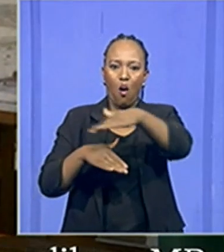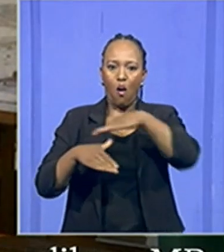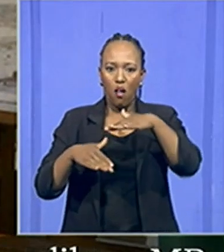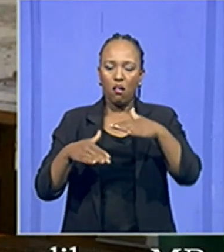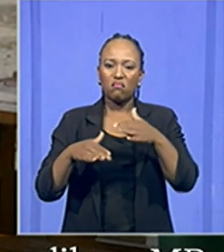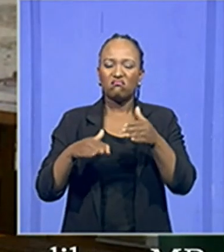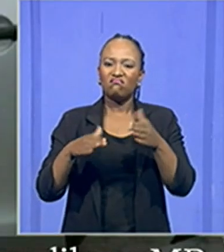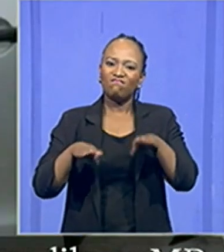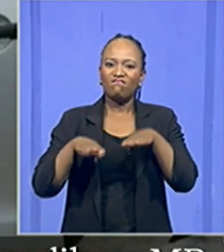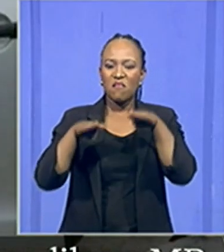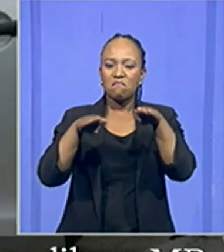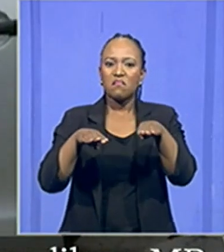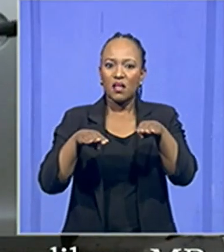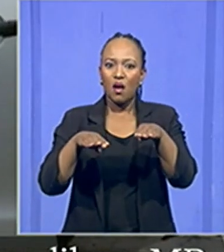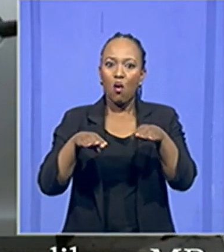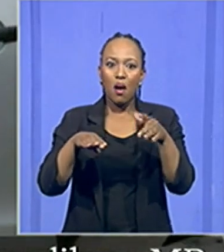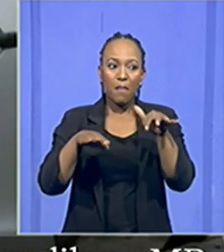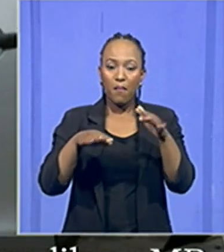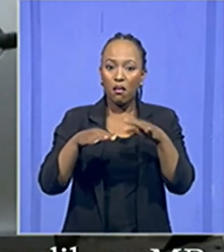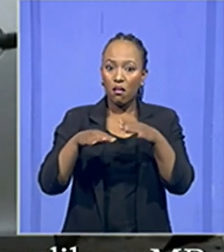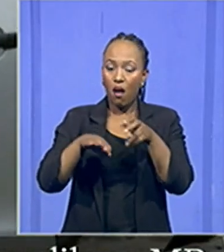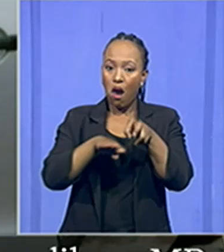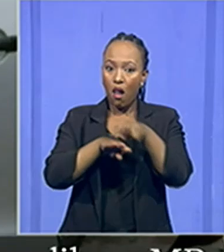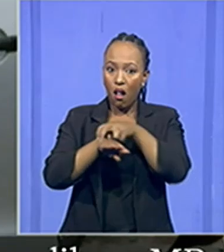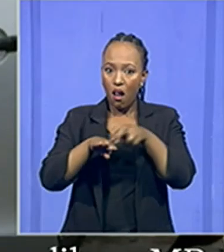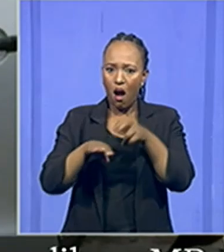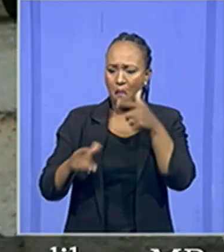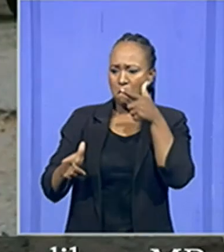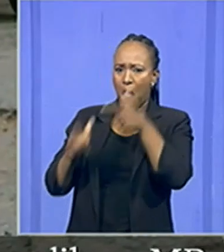ga banamedi ba dikoloi tšeo. Tiragalo ye e tšhošitše badudi ba mo.